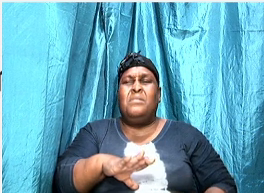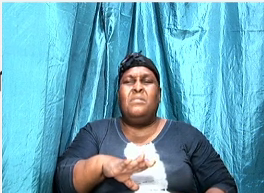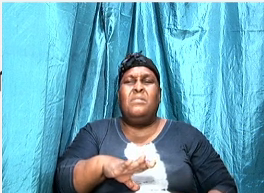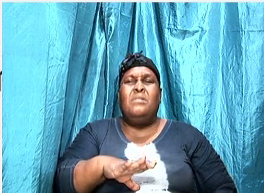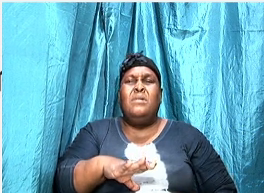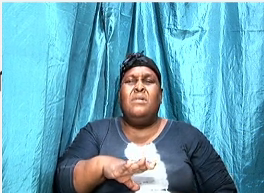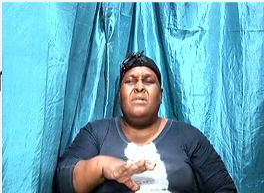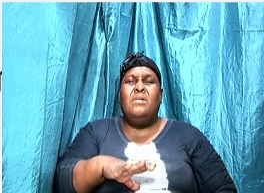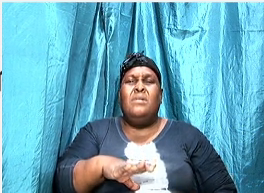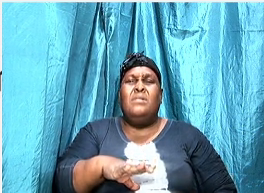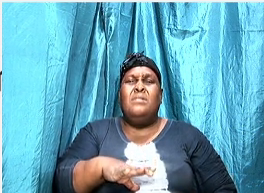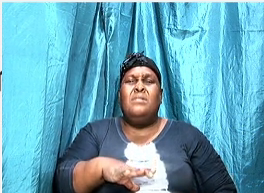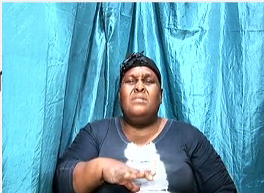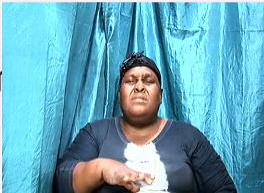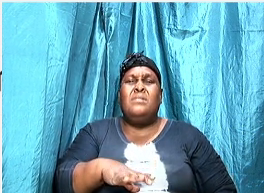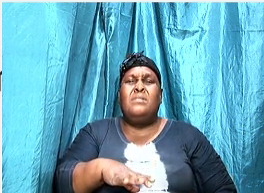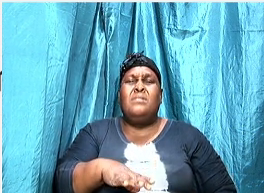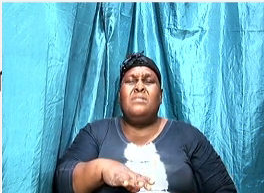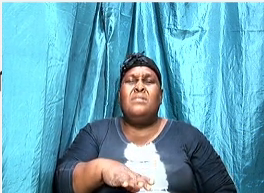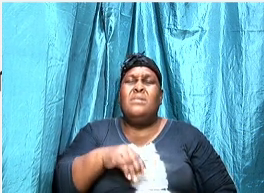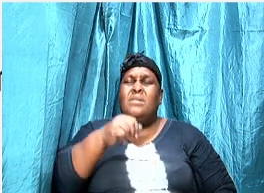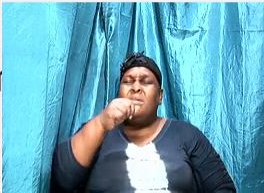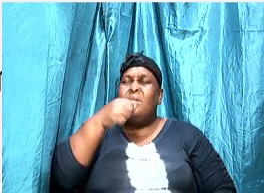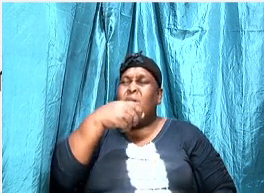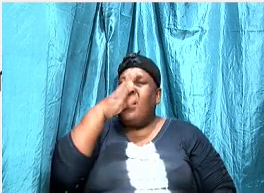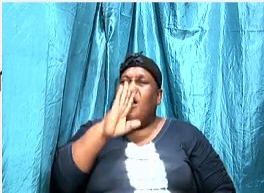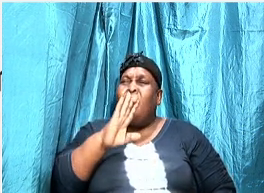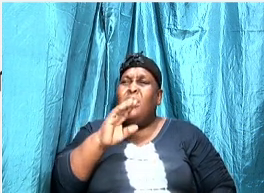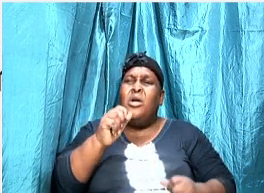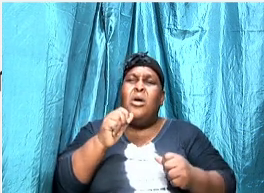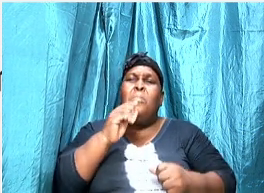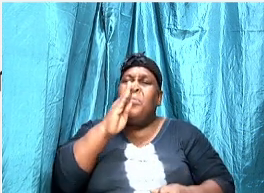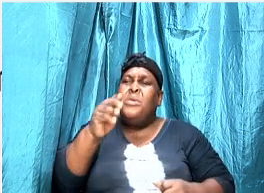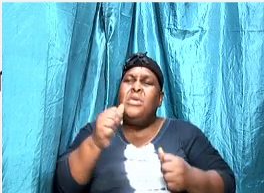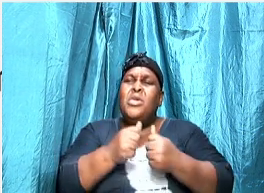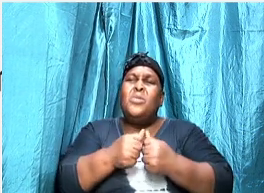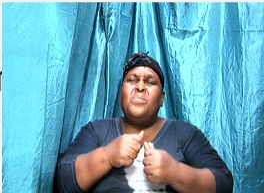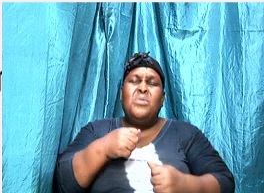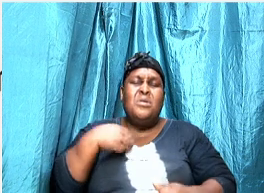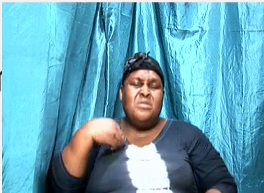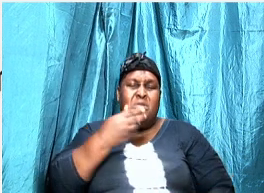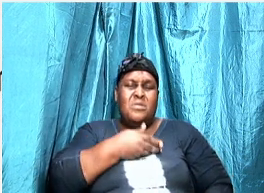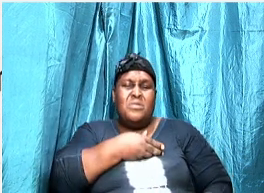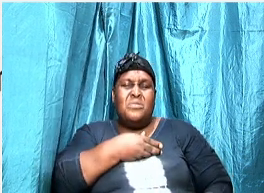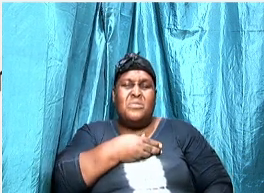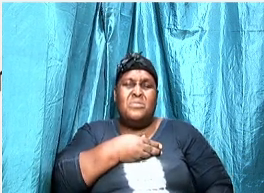God, he literally strives with us to allow us, you know,